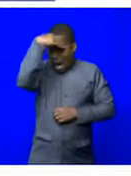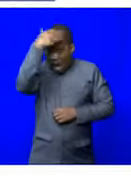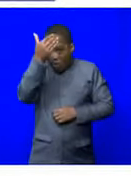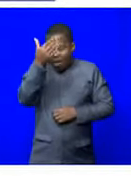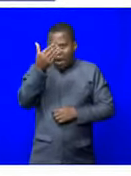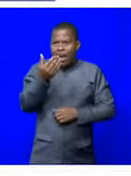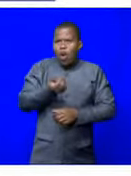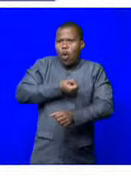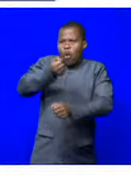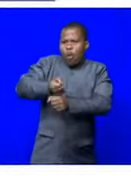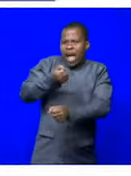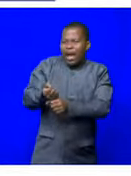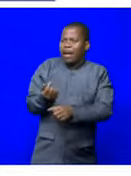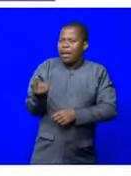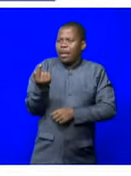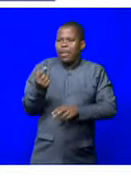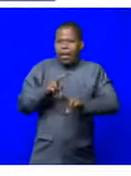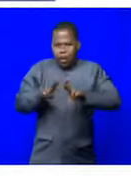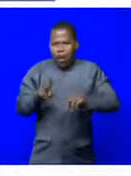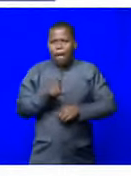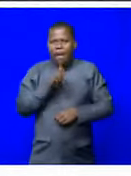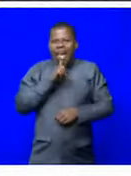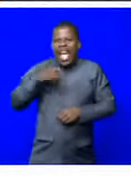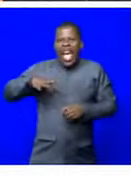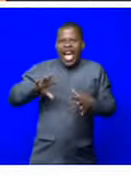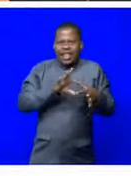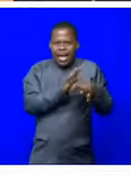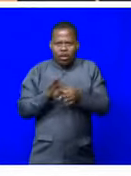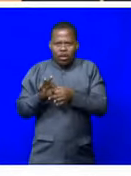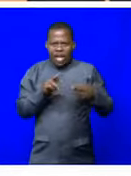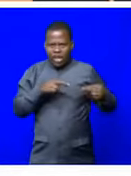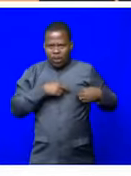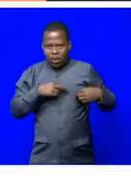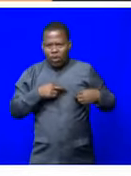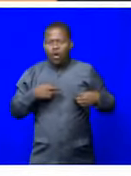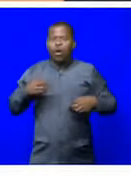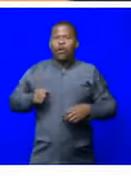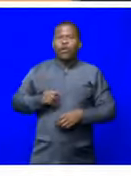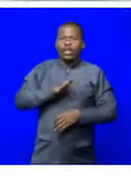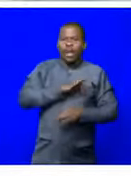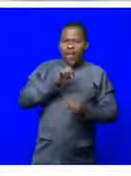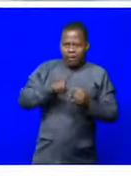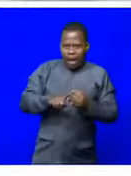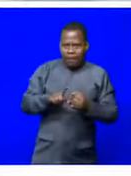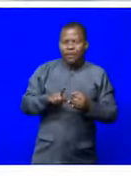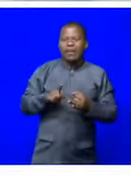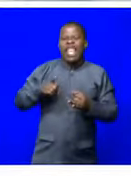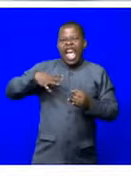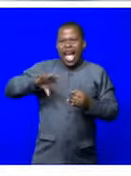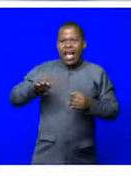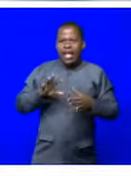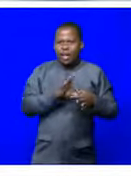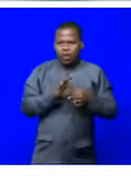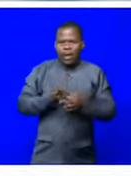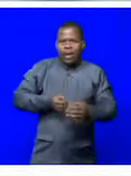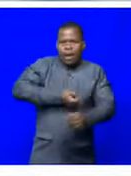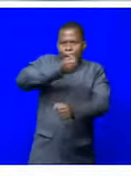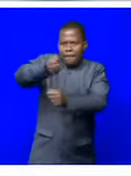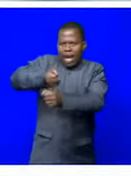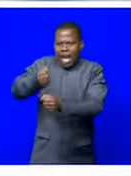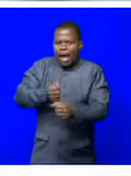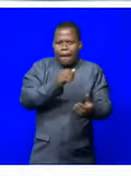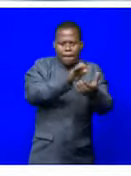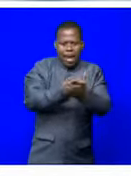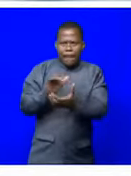impumelelo babodwa. Kepha badzinga ukuthi tinhlangano tetisebenti netebaqashi tidlale lichaza. Umbiko